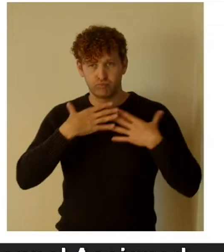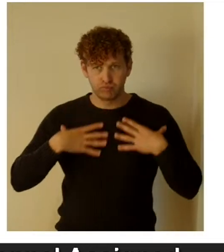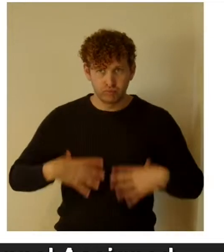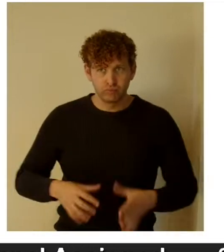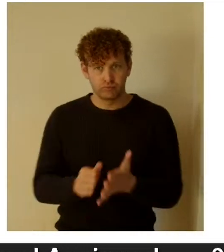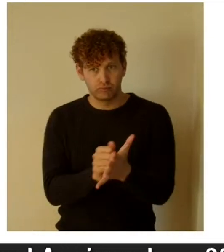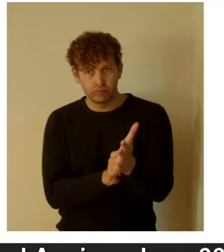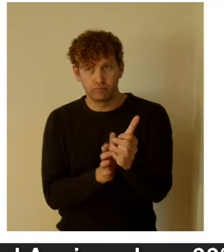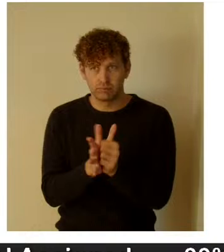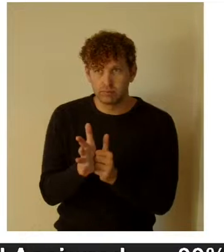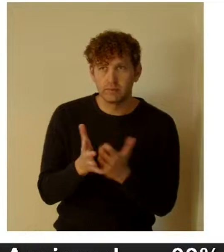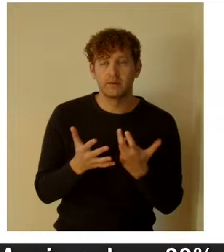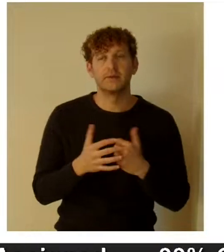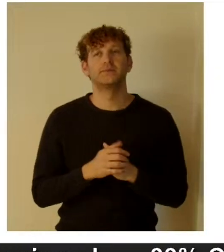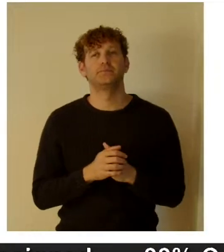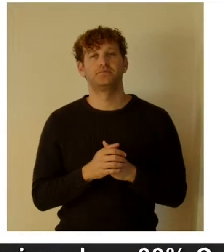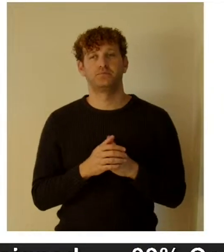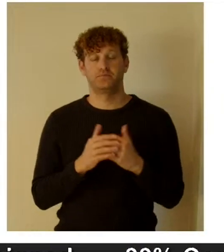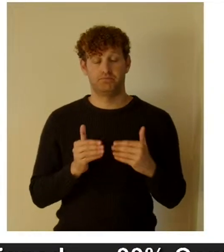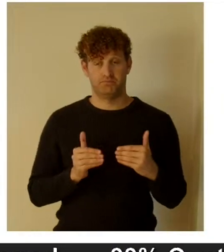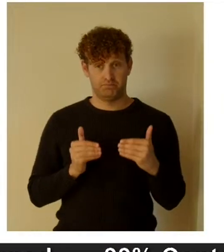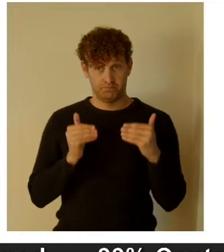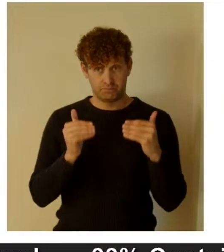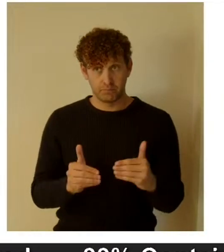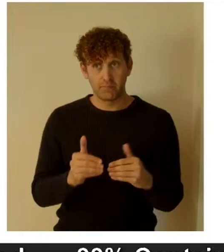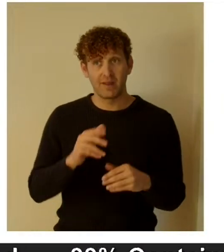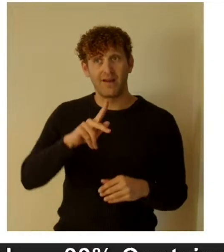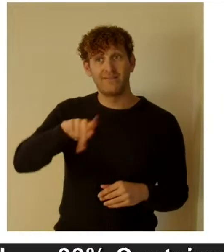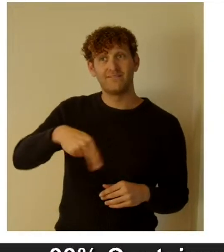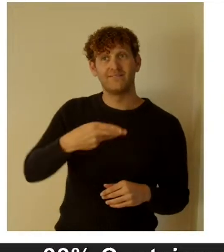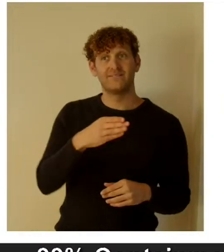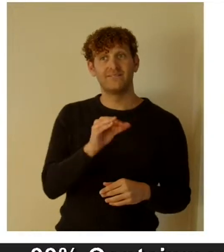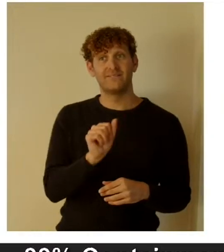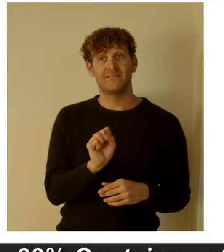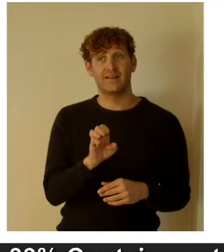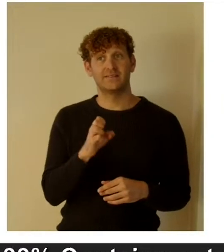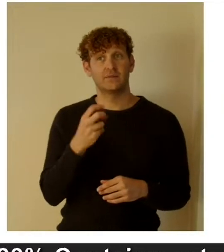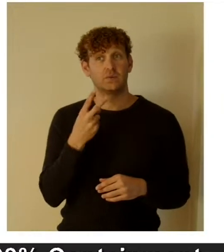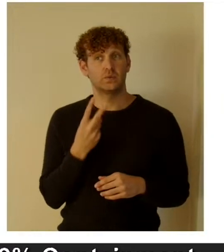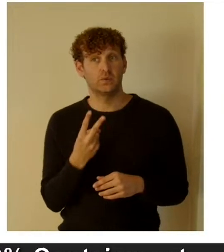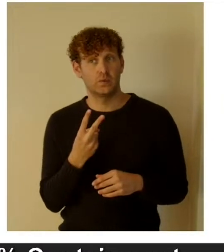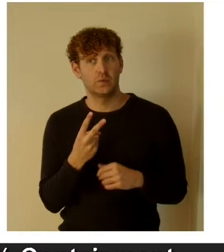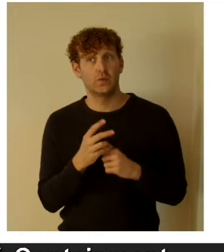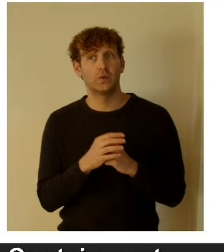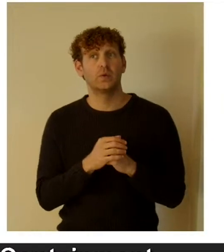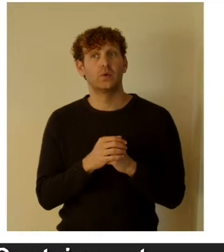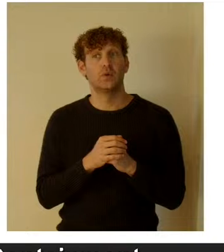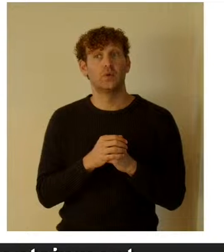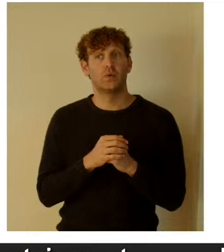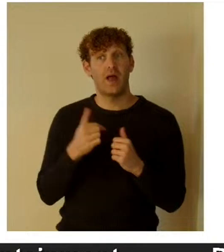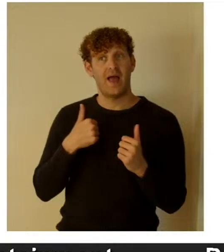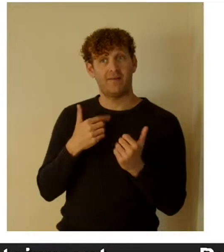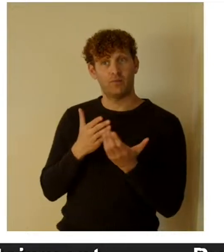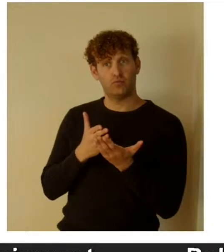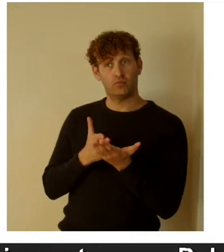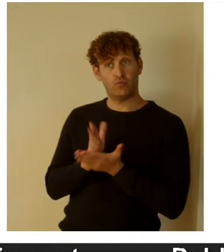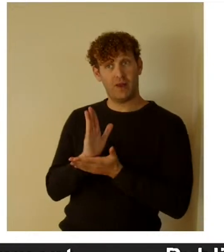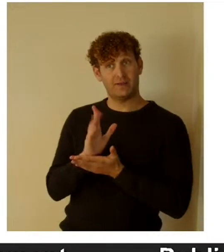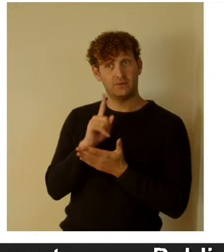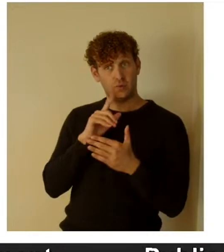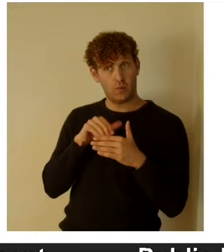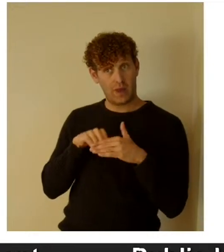where we come in and request that you sign off on the entry to your property through a right of entry process. We will then bring